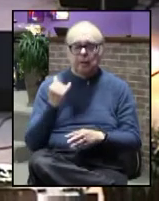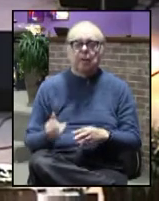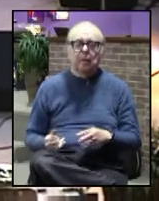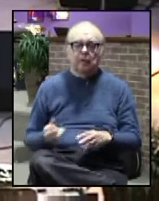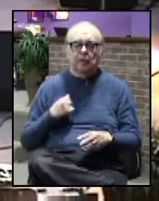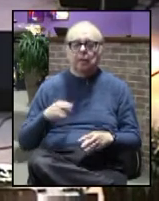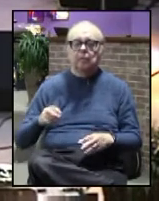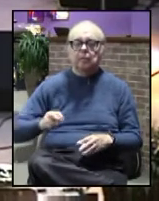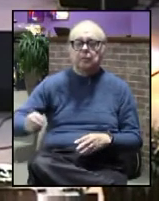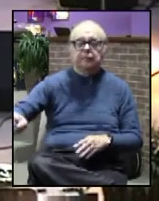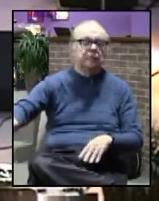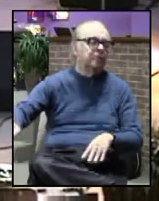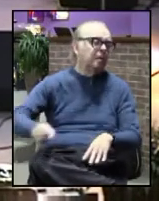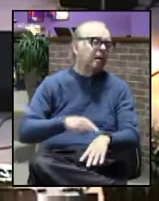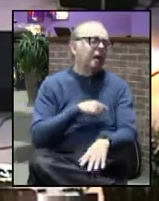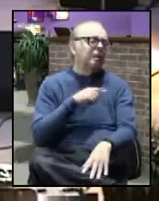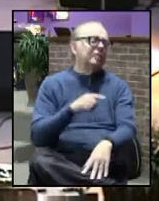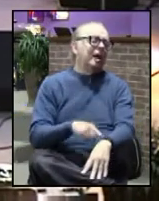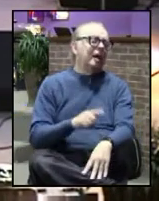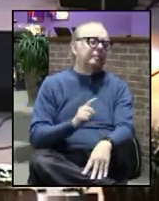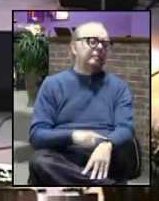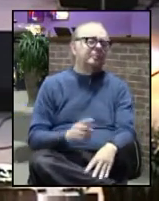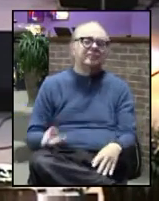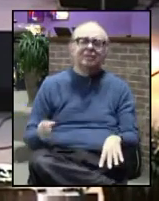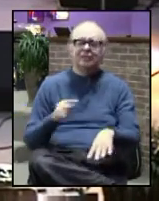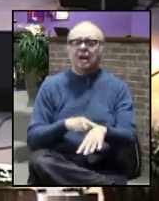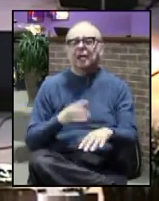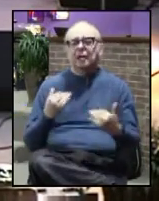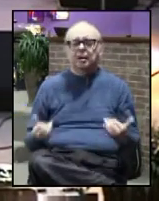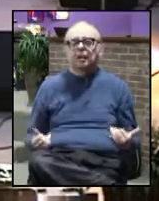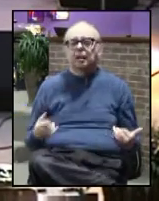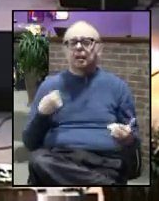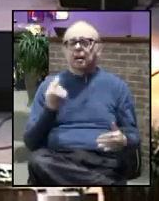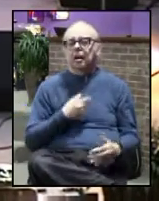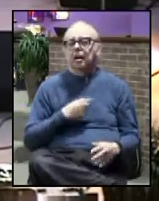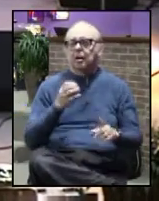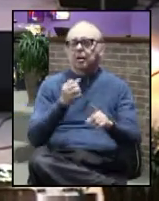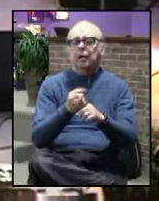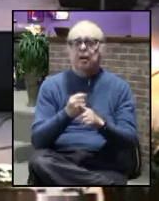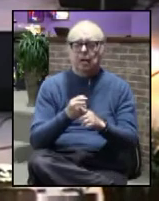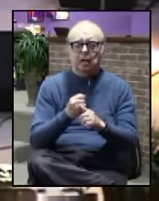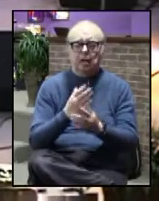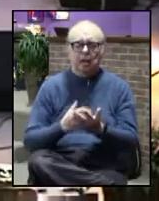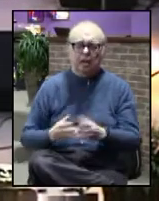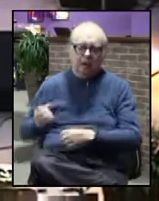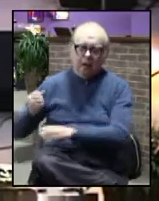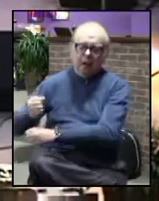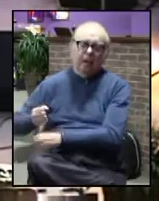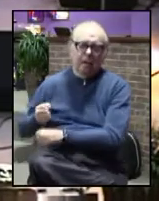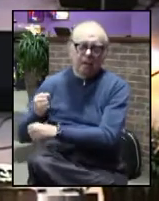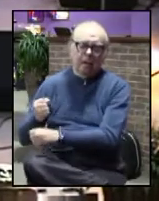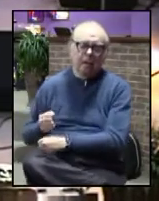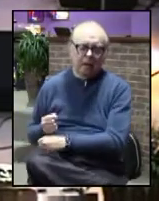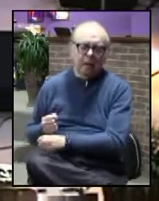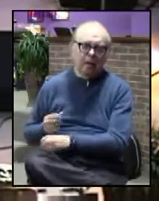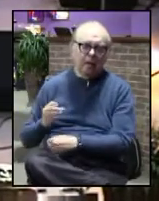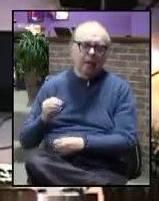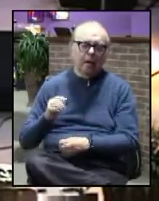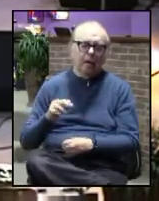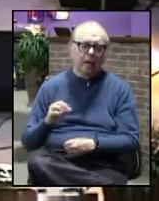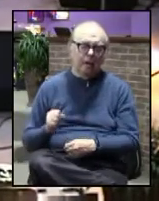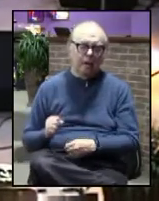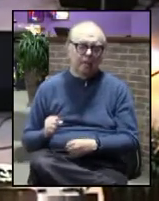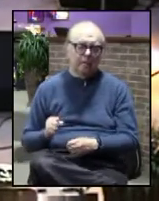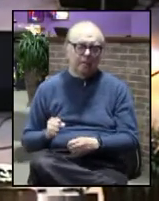Because we've drifted too long. It's time that we grab hold of some paddles here, some oars.